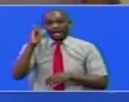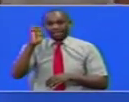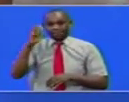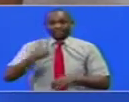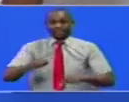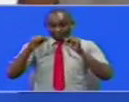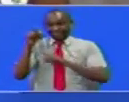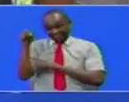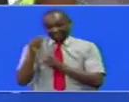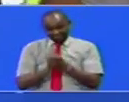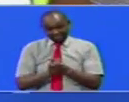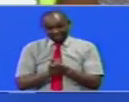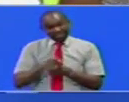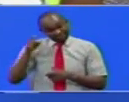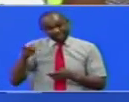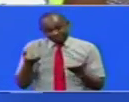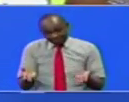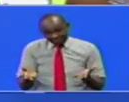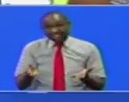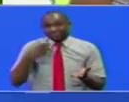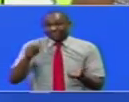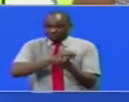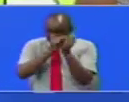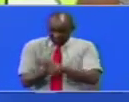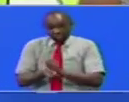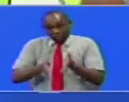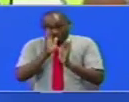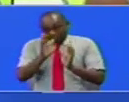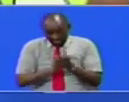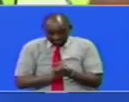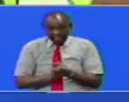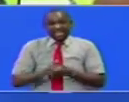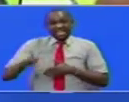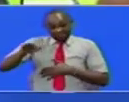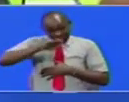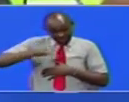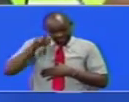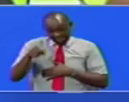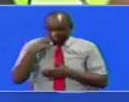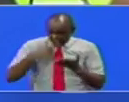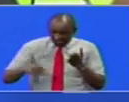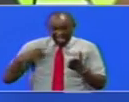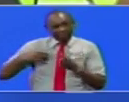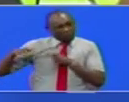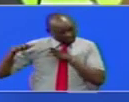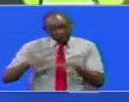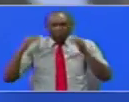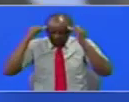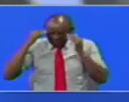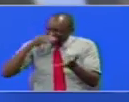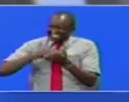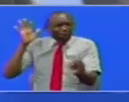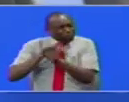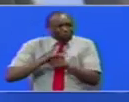body, IEBC, Wafula Chebukati, is changing tact in an environment he says has been bombarded with court